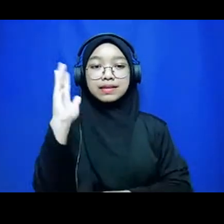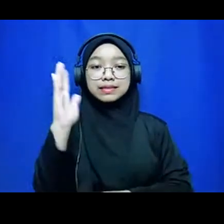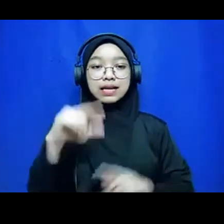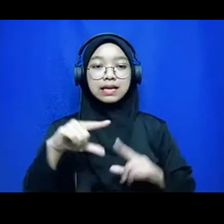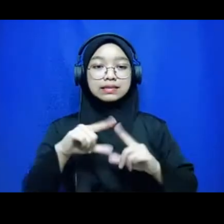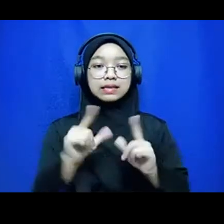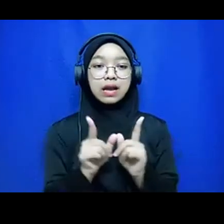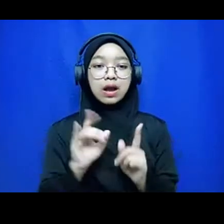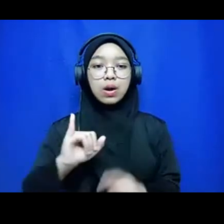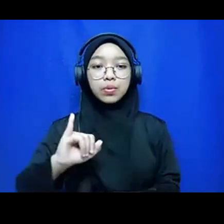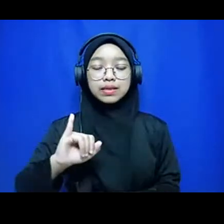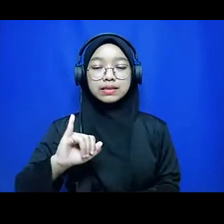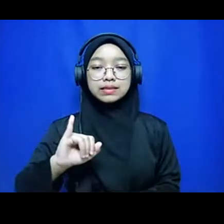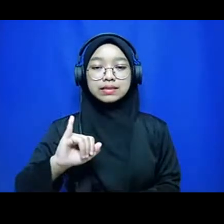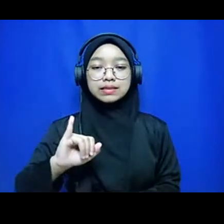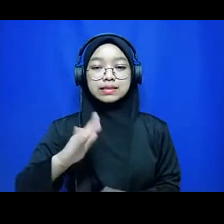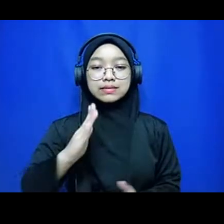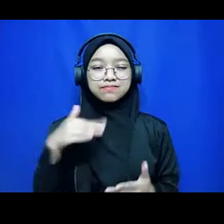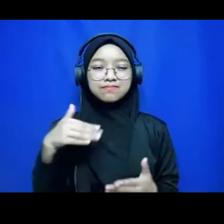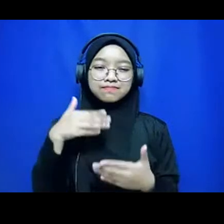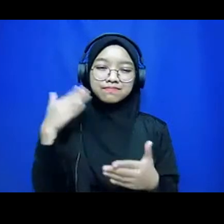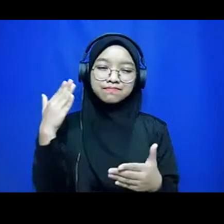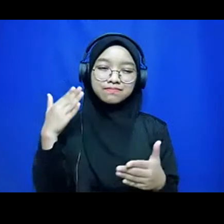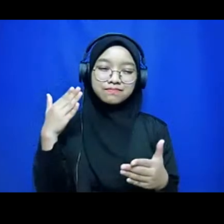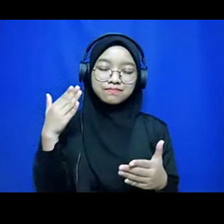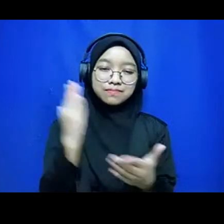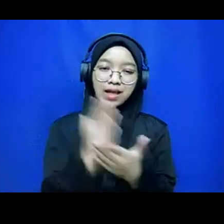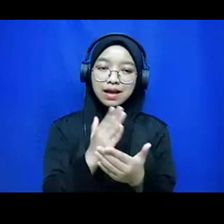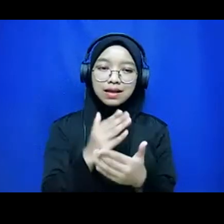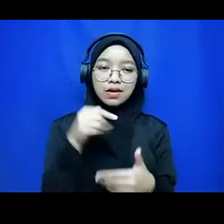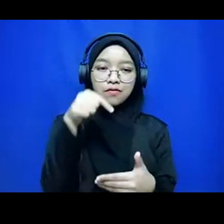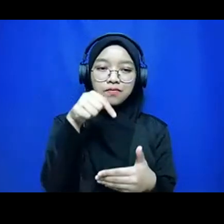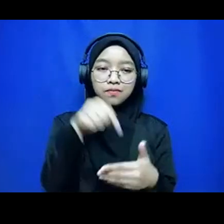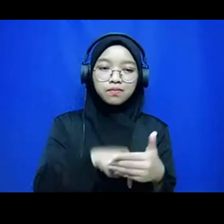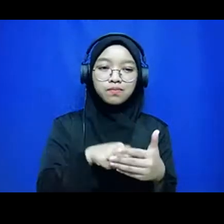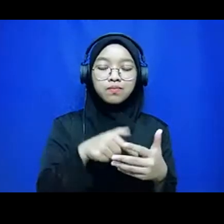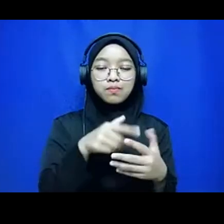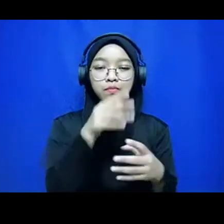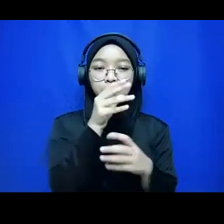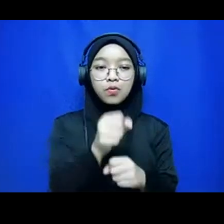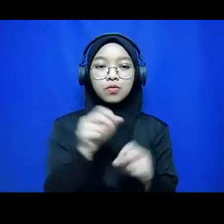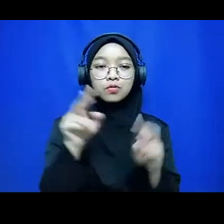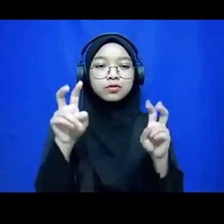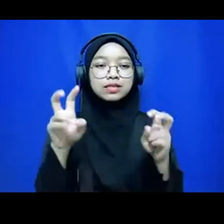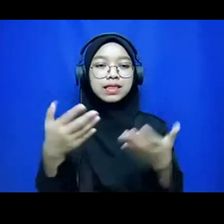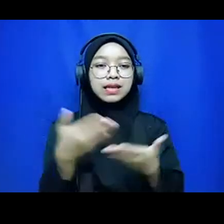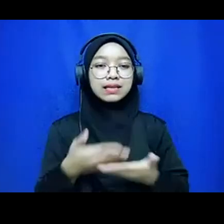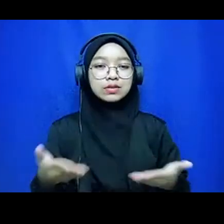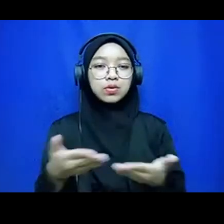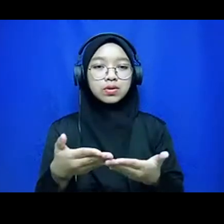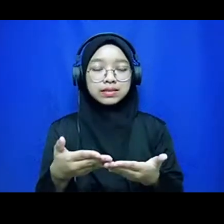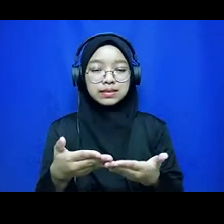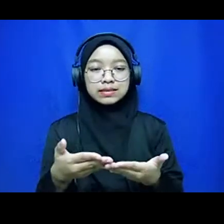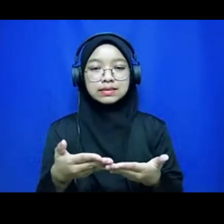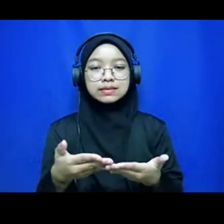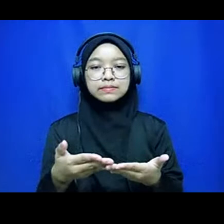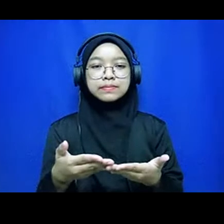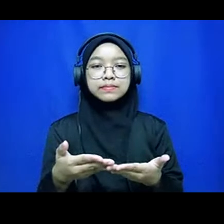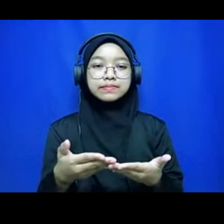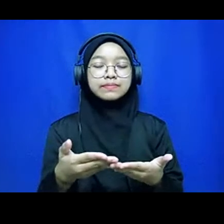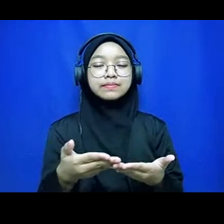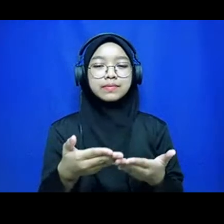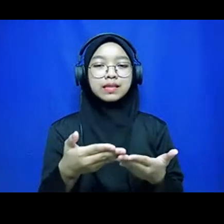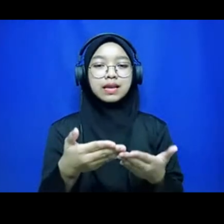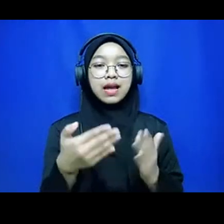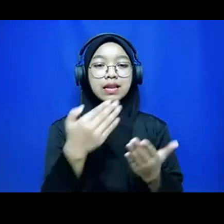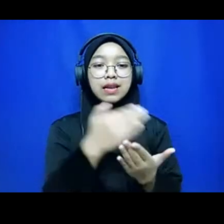think emphasized that waiting line phenomenon of the death penalty will give them unfair trials, of course, as